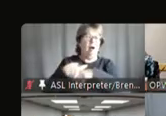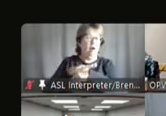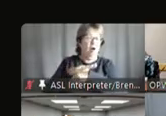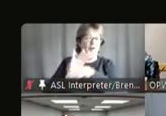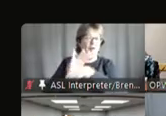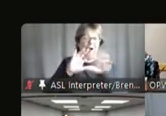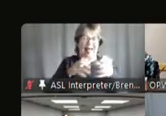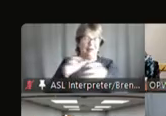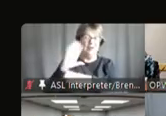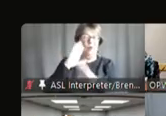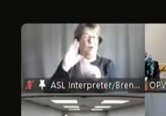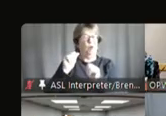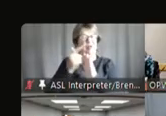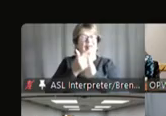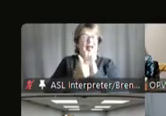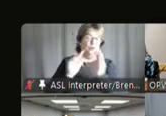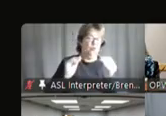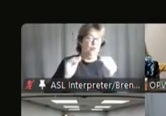comment.